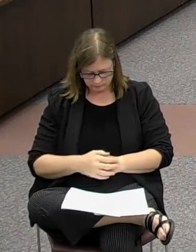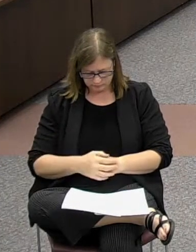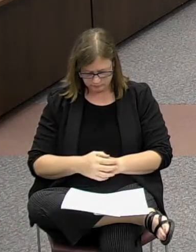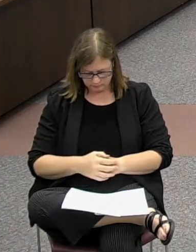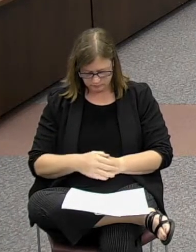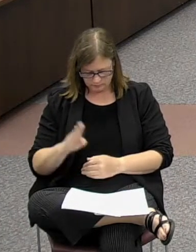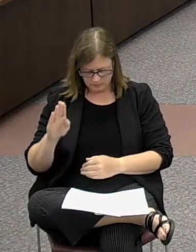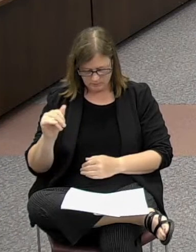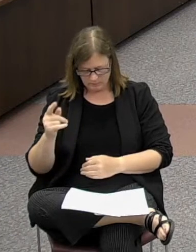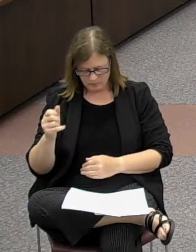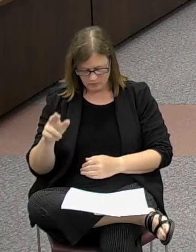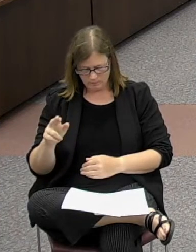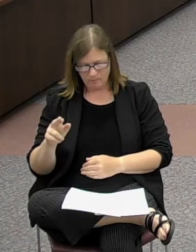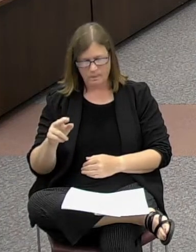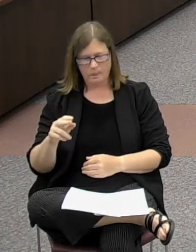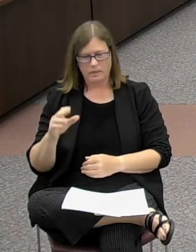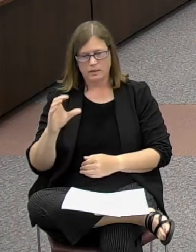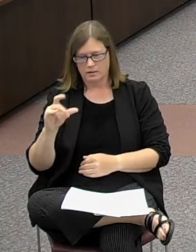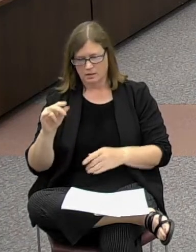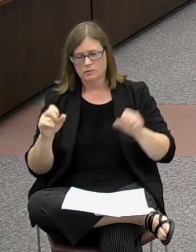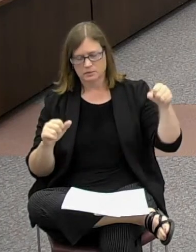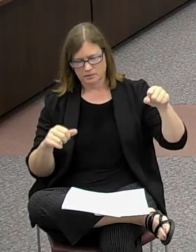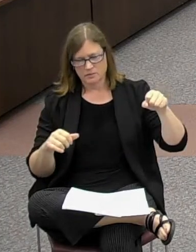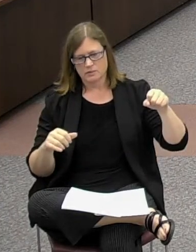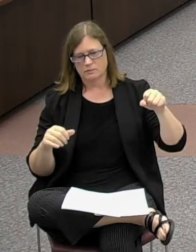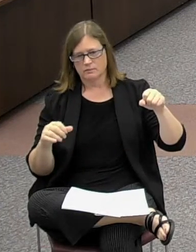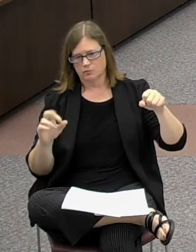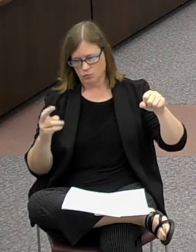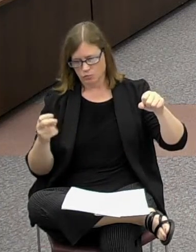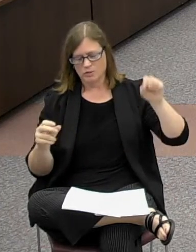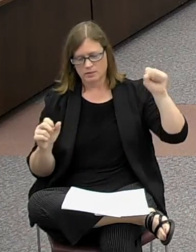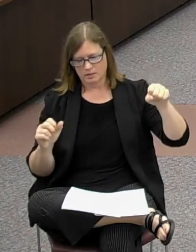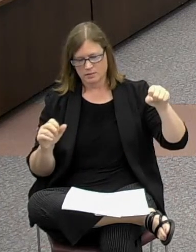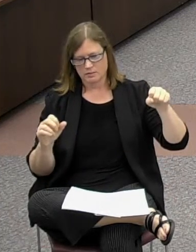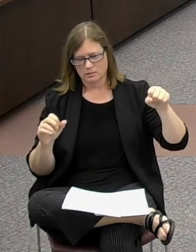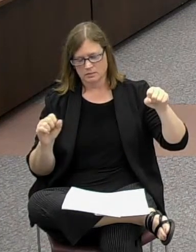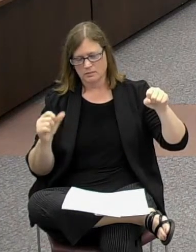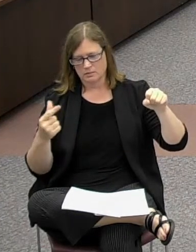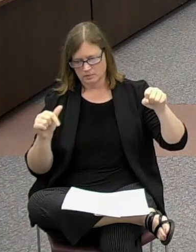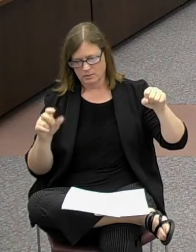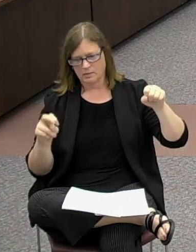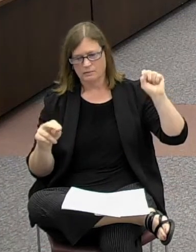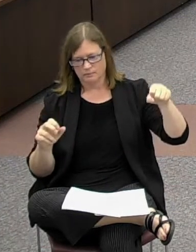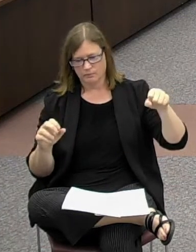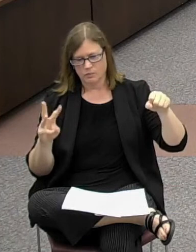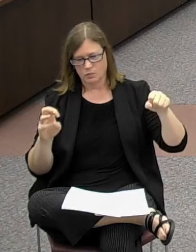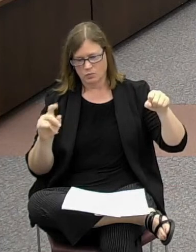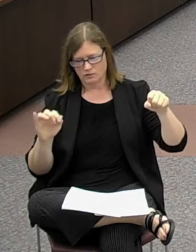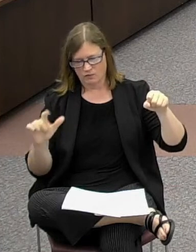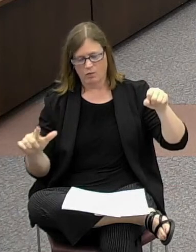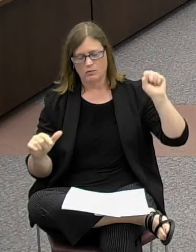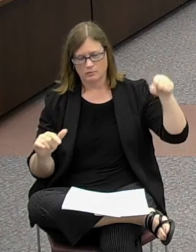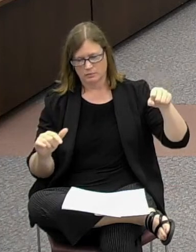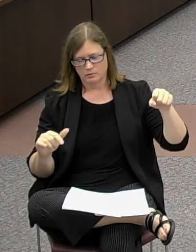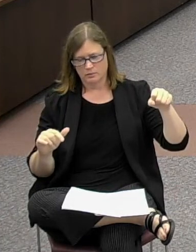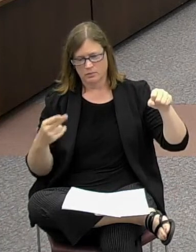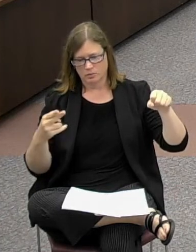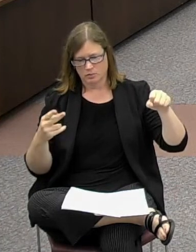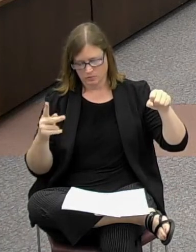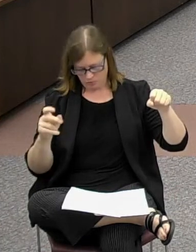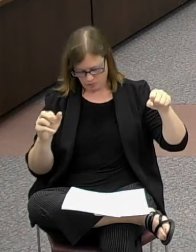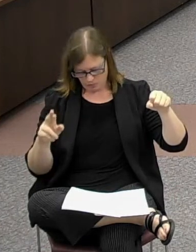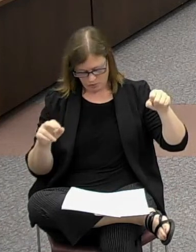Dr. Baxter? Yes. Ms. Howard Collins? Yes. Ms. Roach? Yes. Ms. Zine? Yes. Ms. Gillon? Yes. Mr. Westfall? Yes. Mr. Herbert?